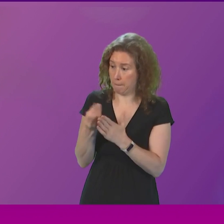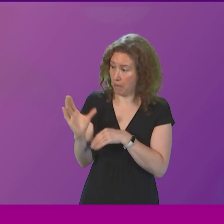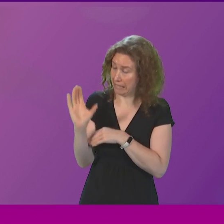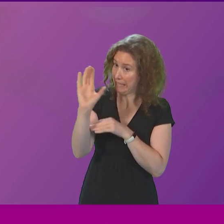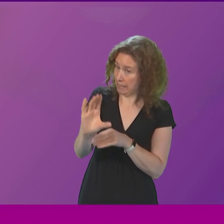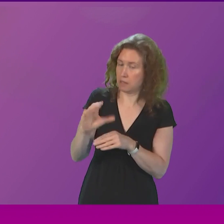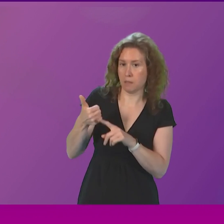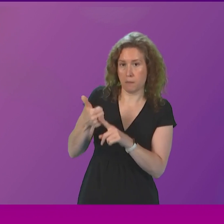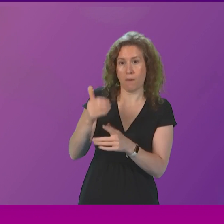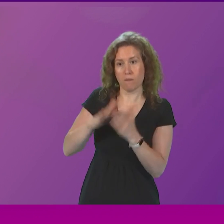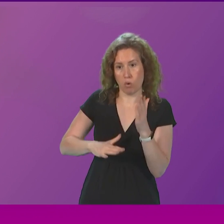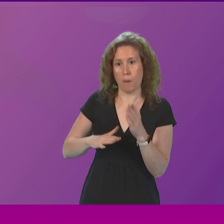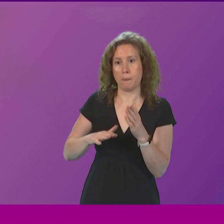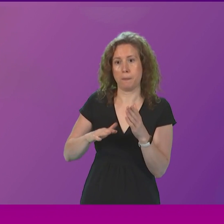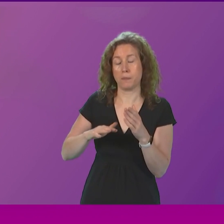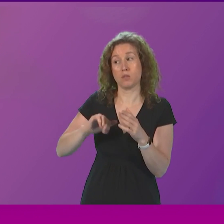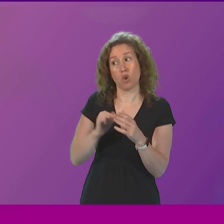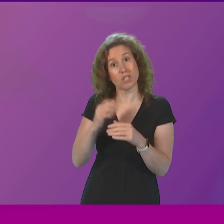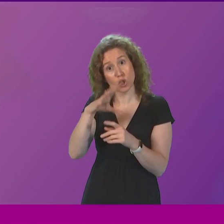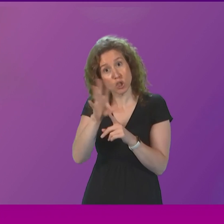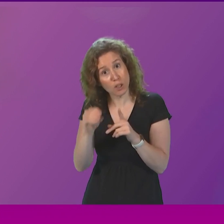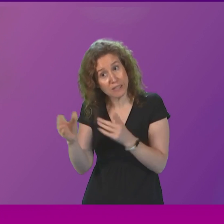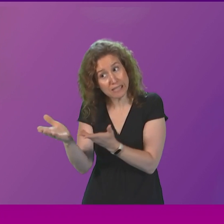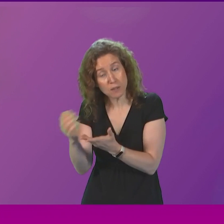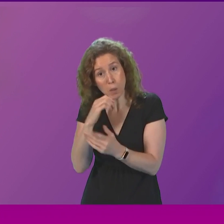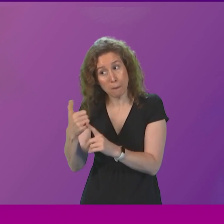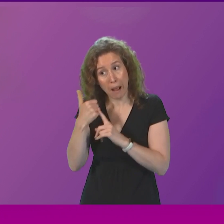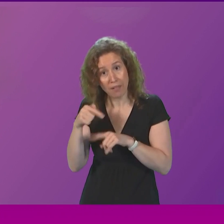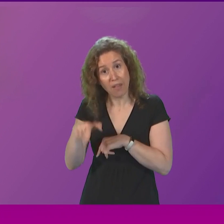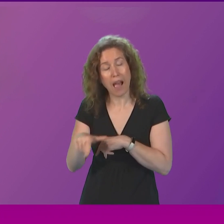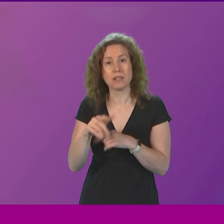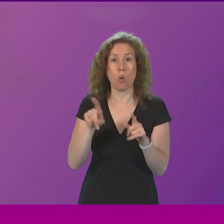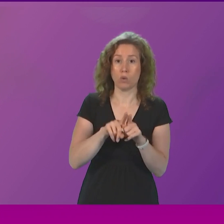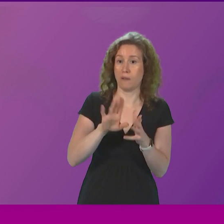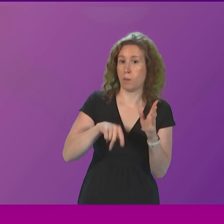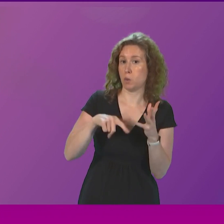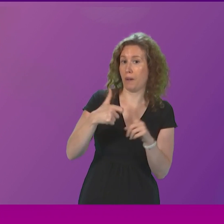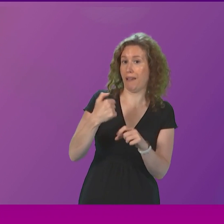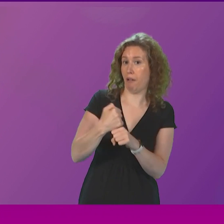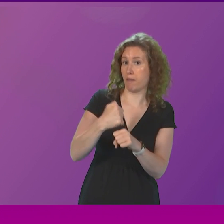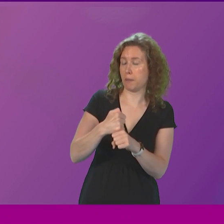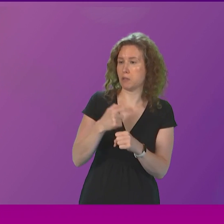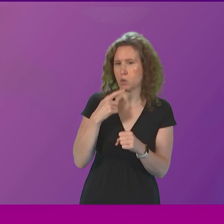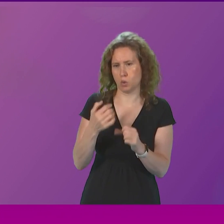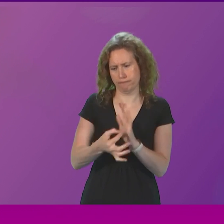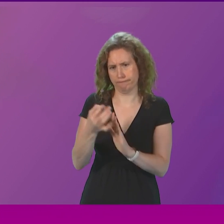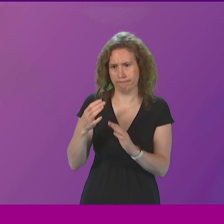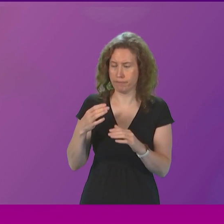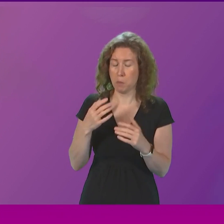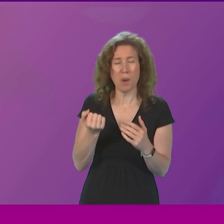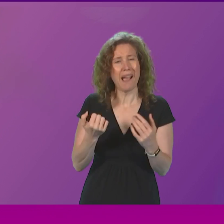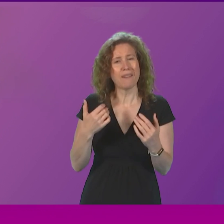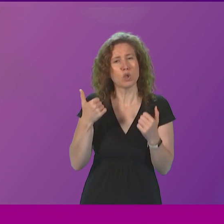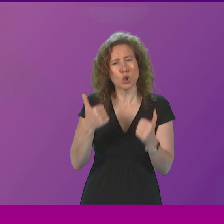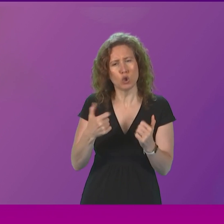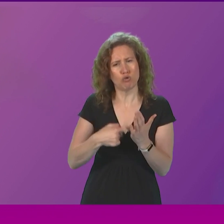backing from the Scottish Conservatives and indeed from the UK Government. So we have a very strong